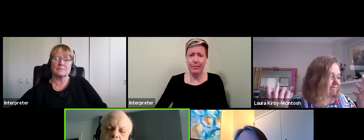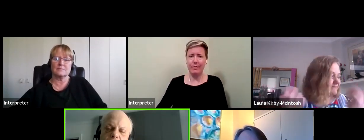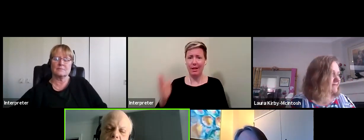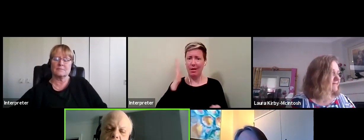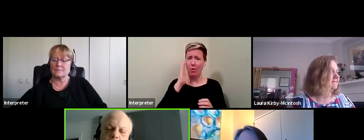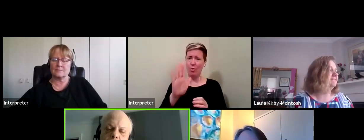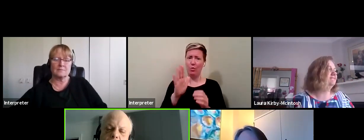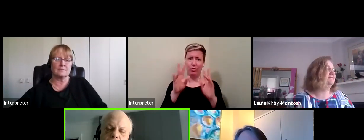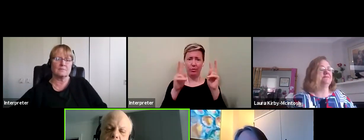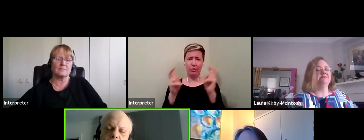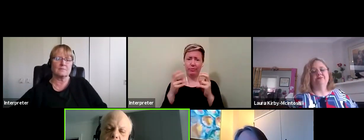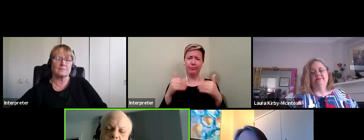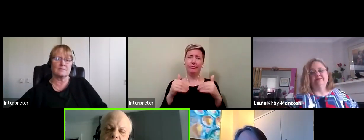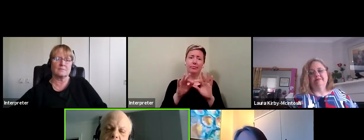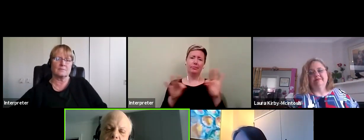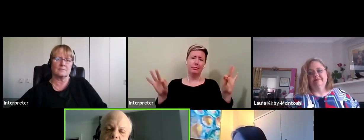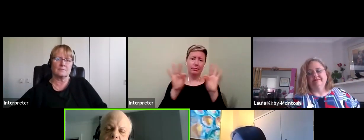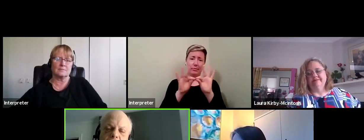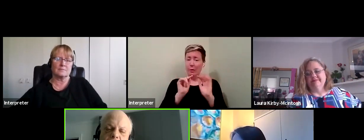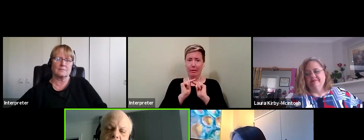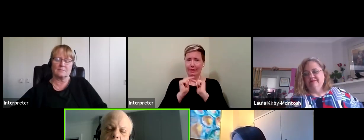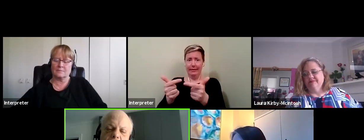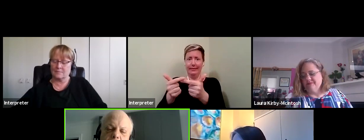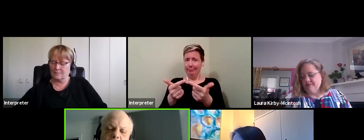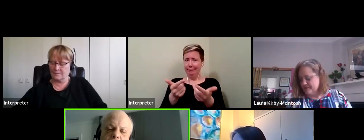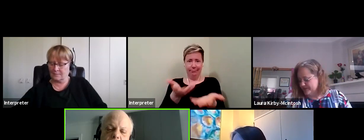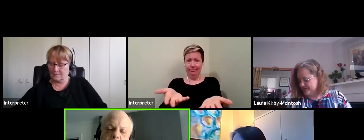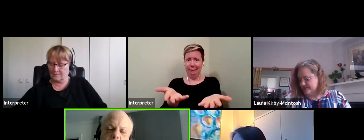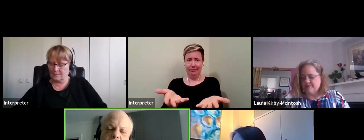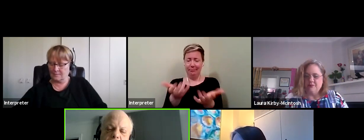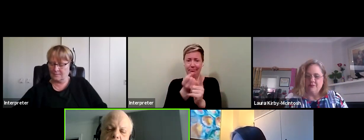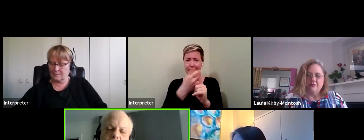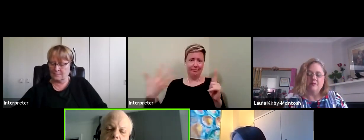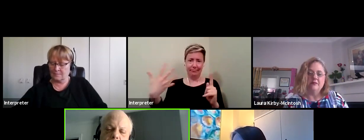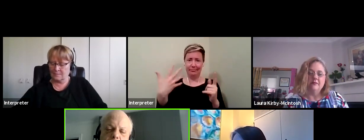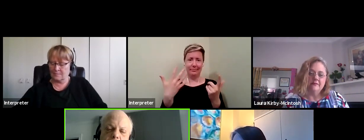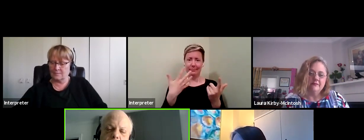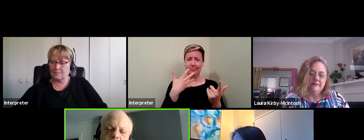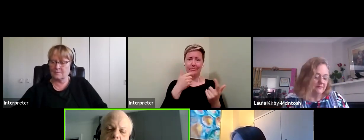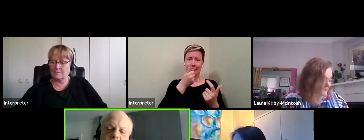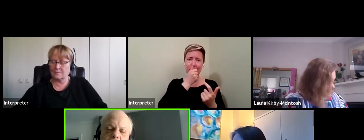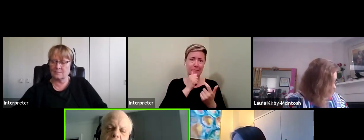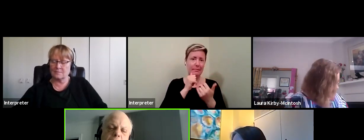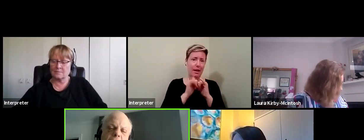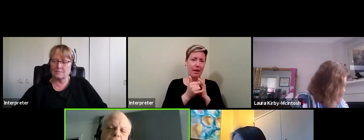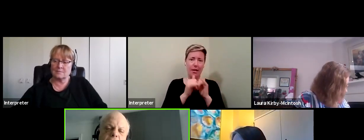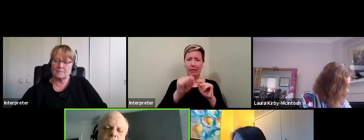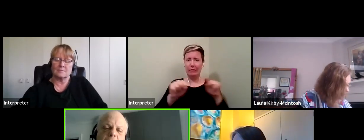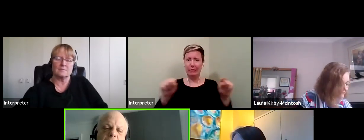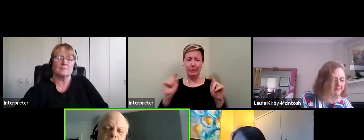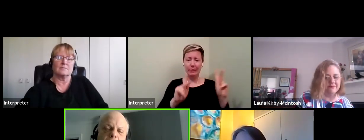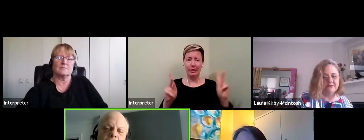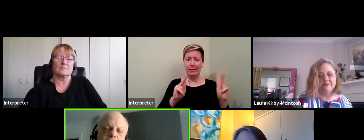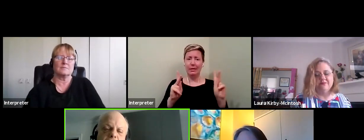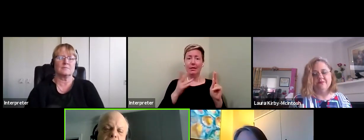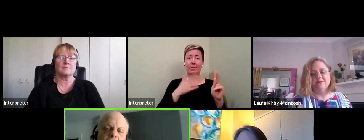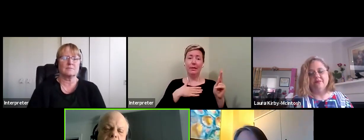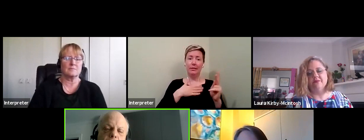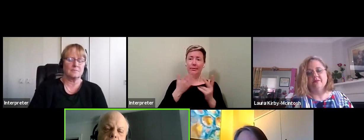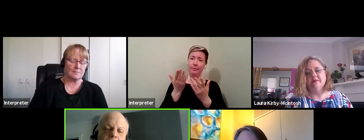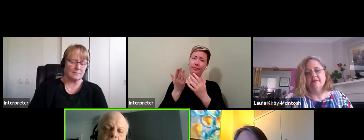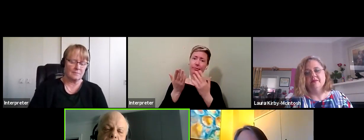going to just throw it over to you and say, tell us about the big hardships, give us your concrete recommendations, and please describe some of the measures